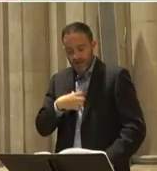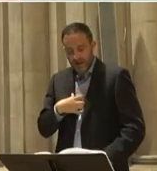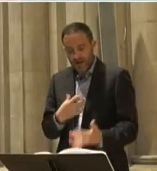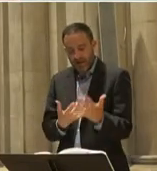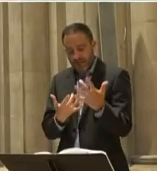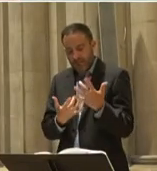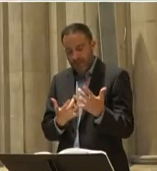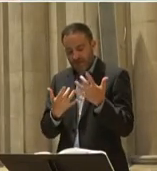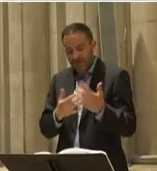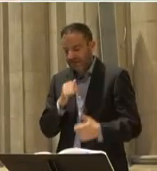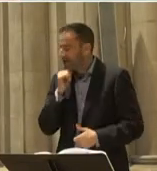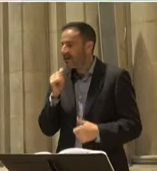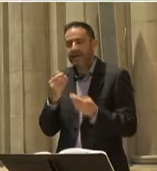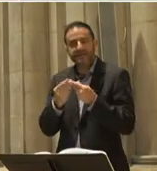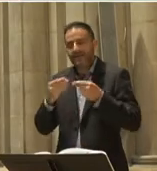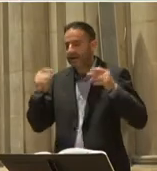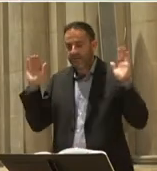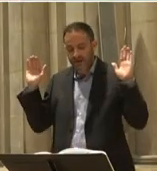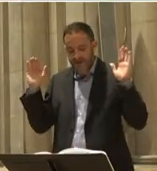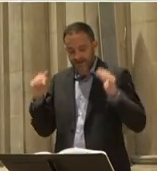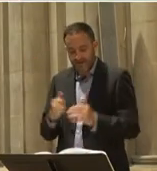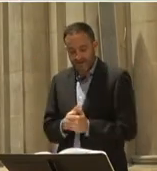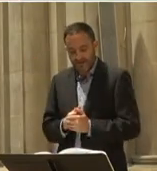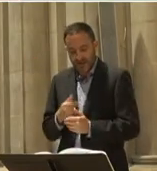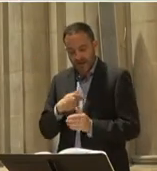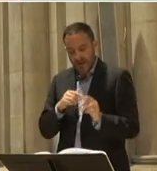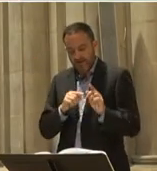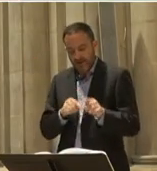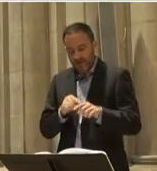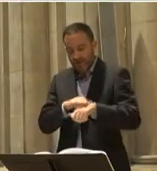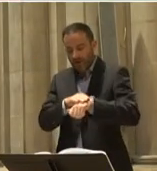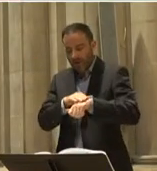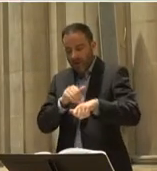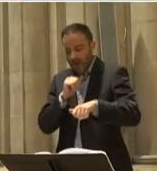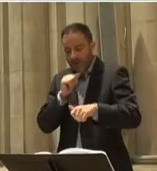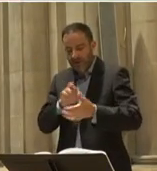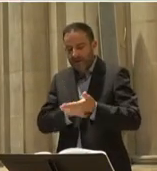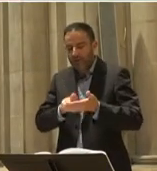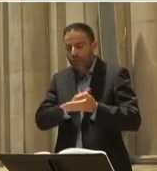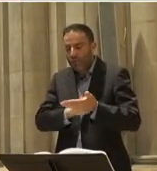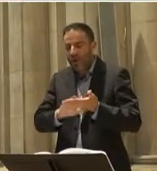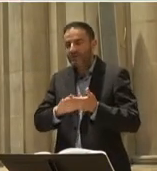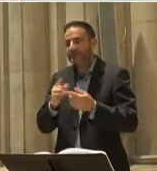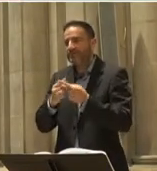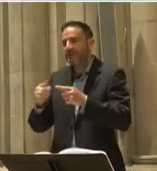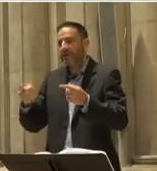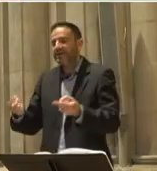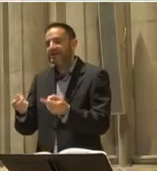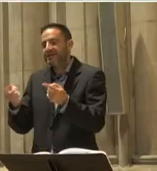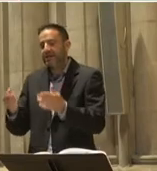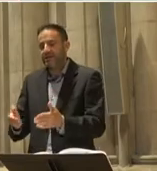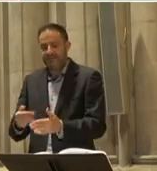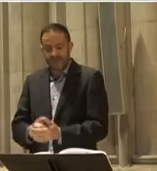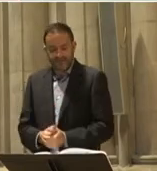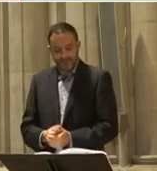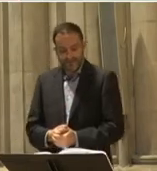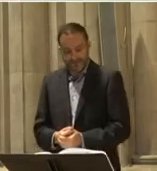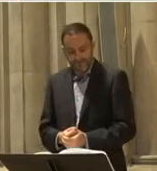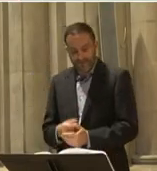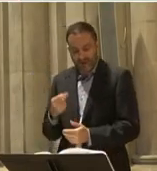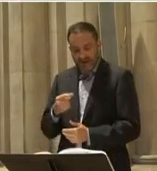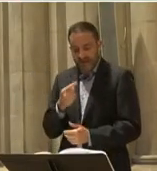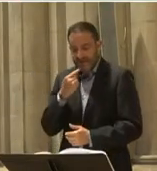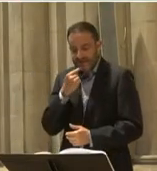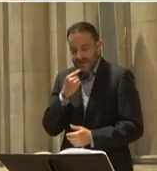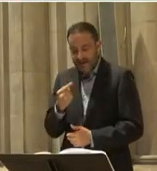desire mercy, not sacrifice, for I have come to call not the righteous, but sinners. While he